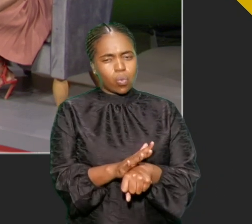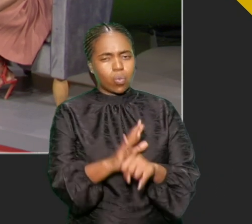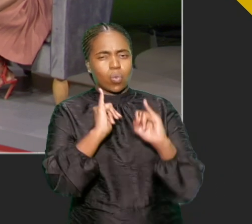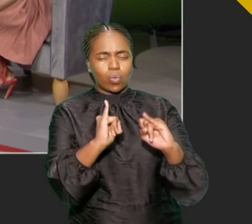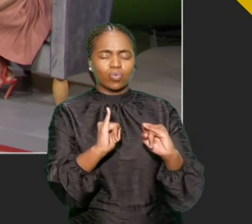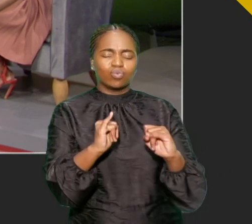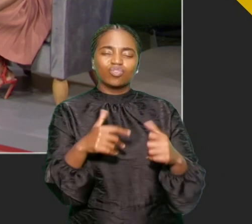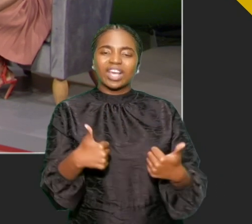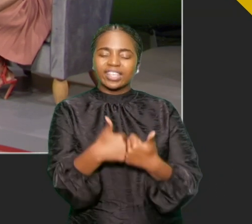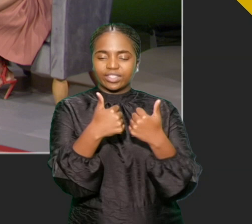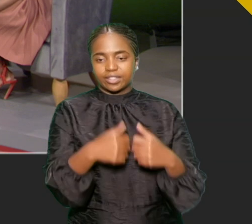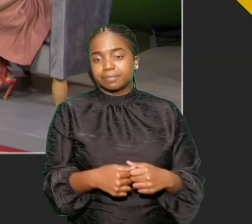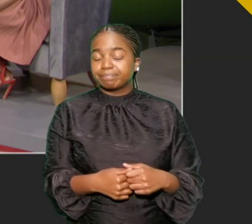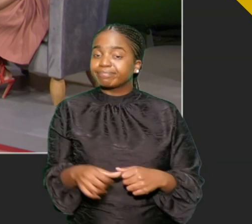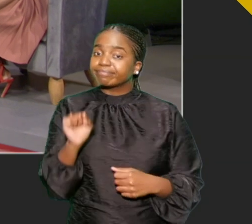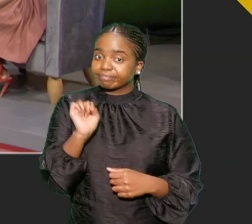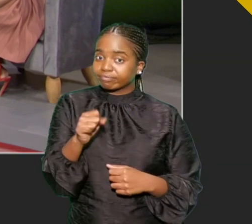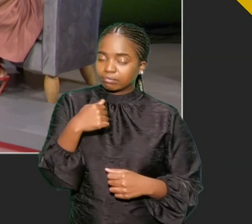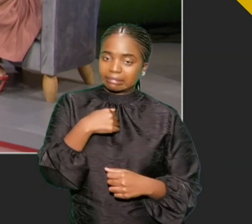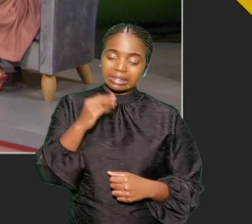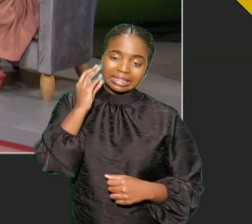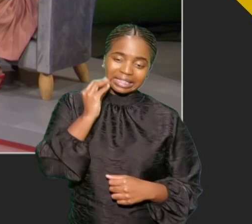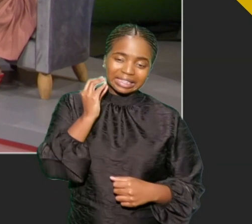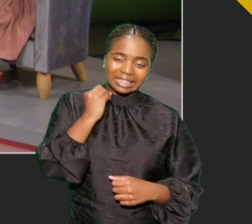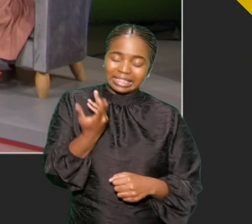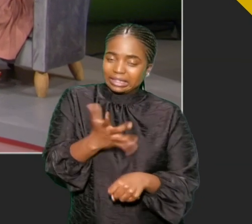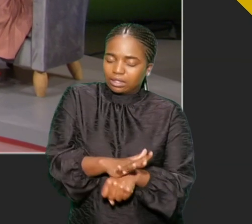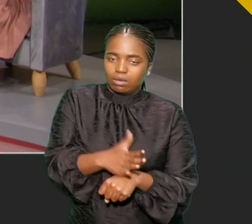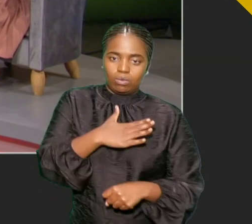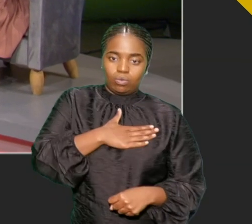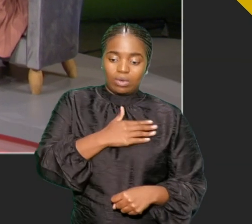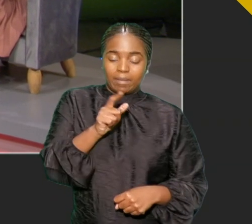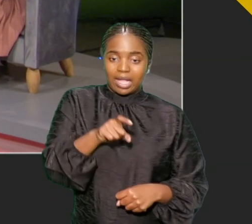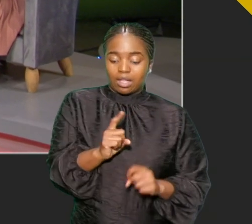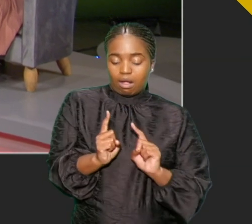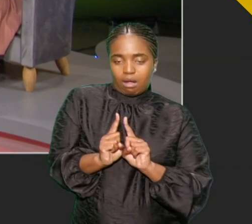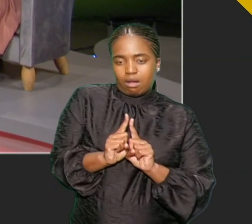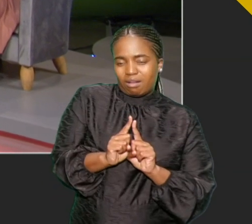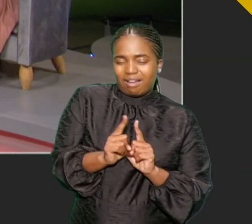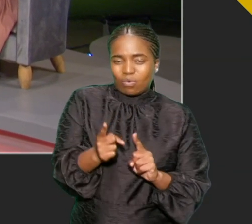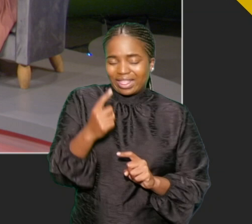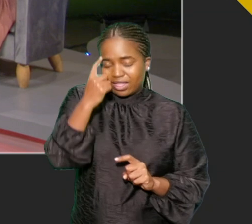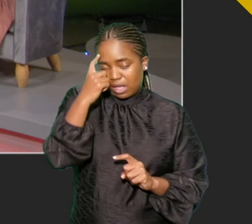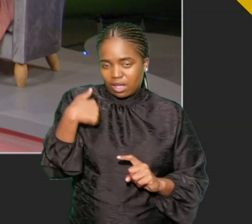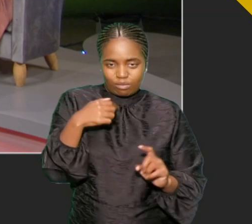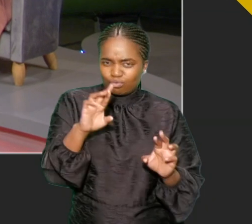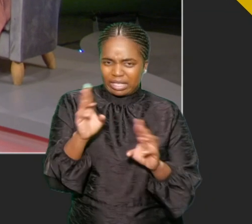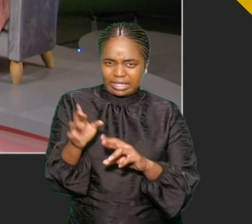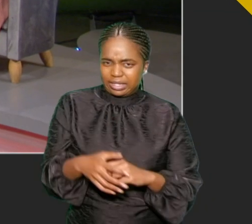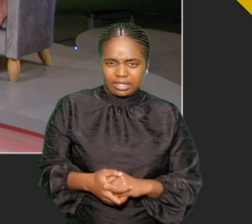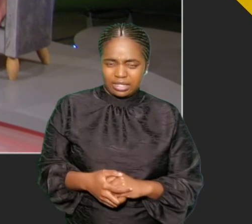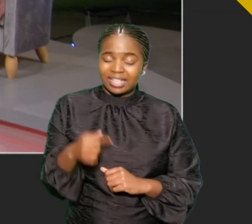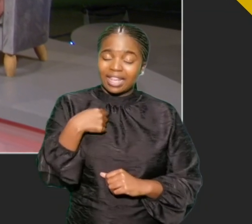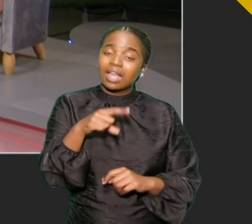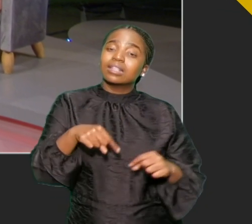for all of us. Listen, I haven't experienced lihu that close ko family yet, and I don't even think that I'm prepared. And I think that for me